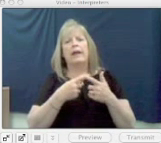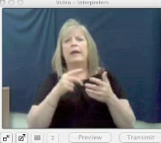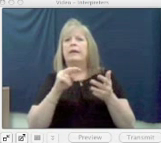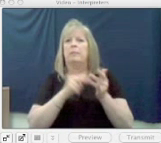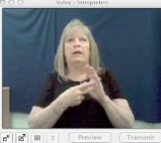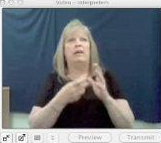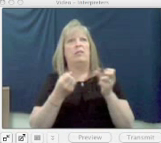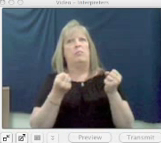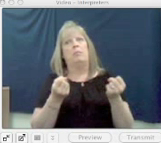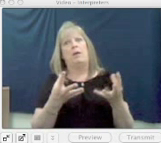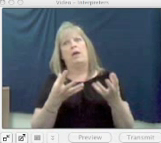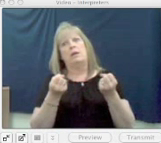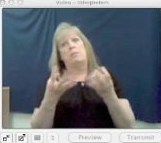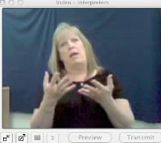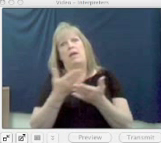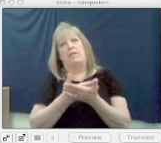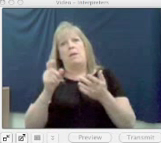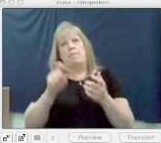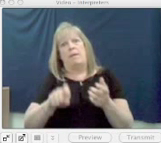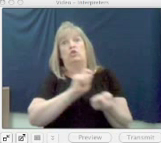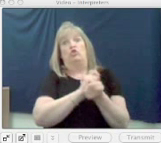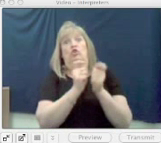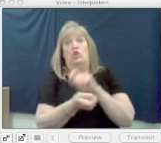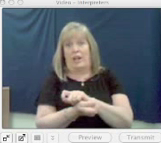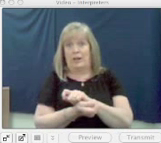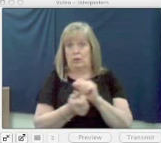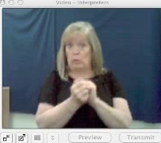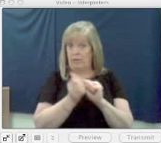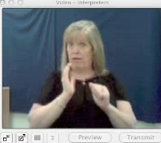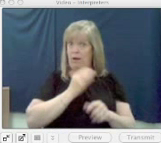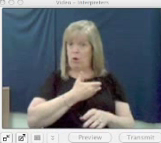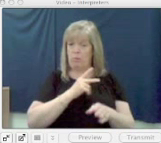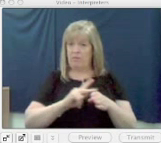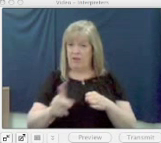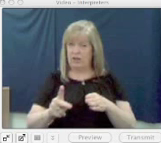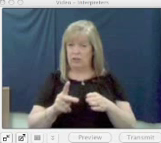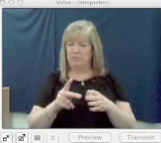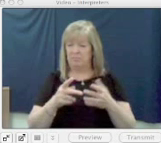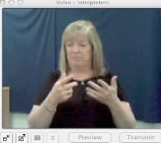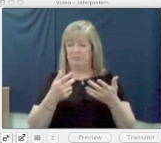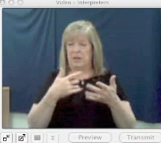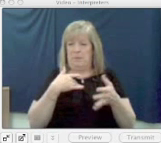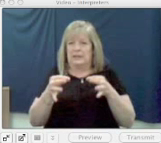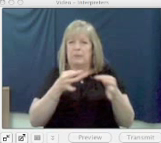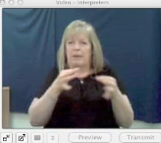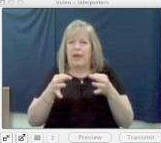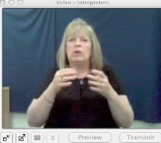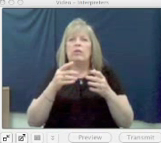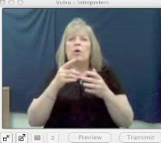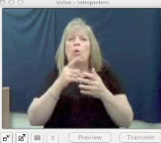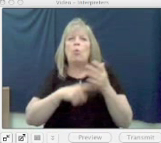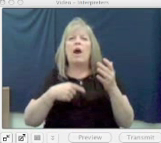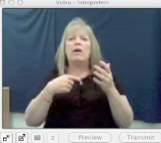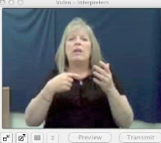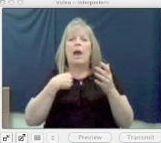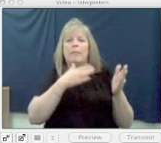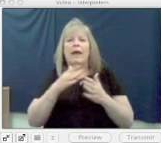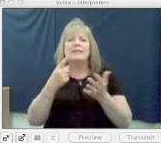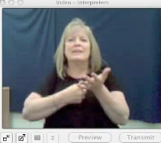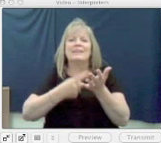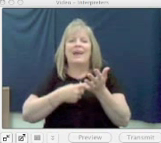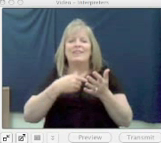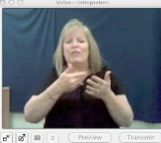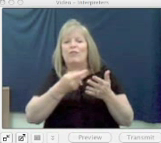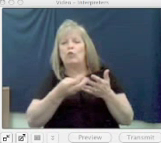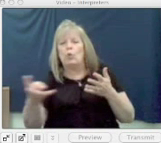to change about this profession. Let me explain how I'm going to go through the next several slides and getting into